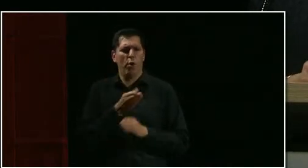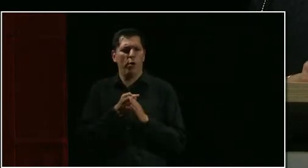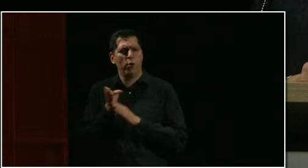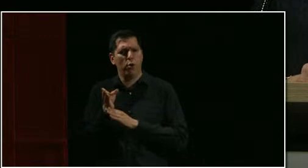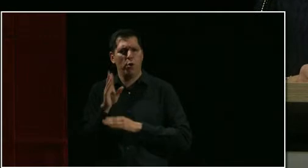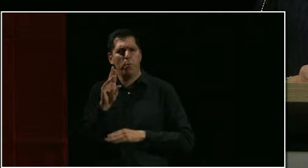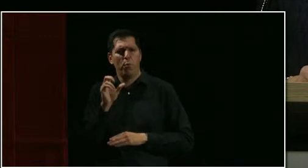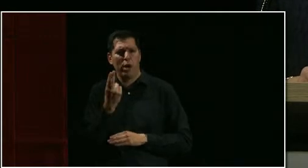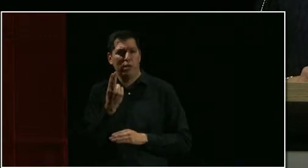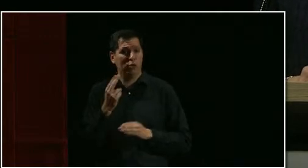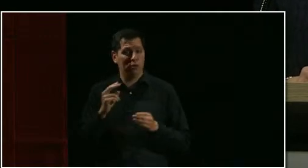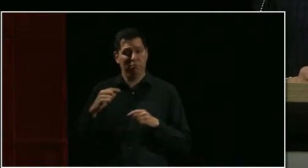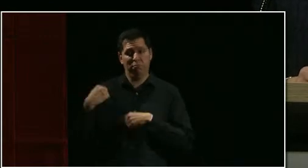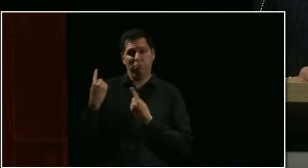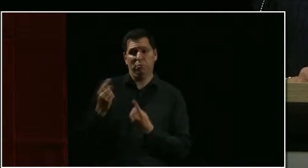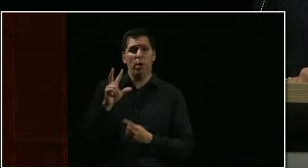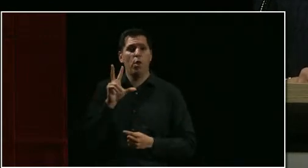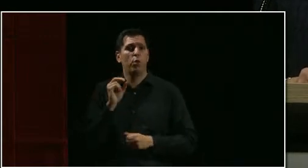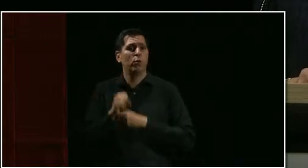years, he has been